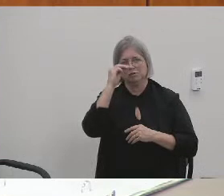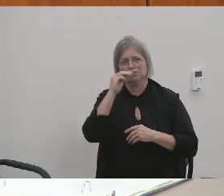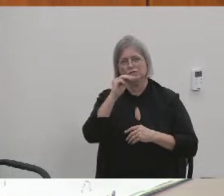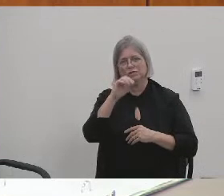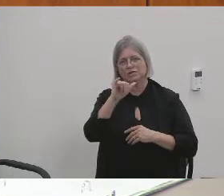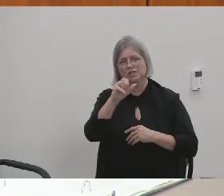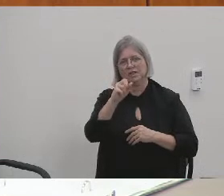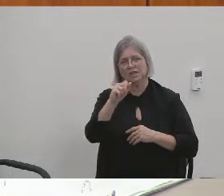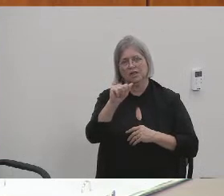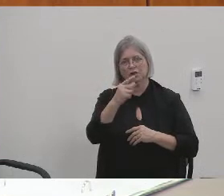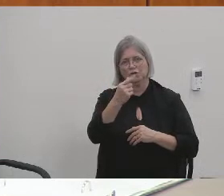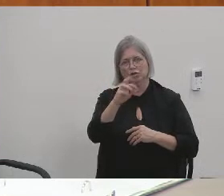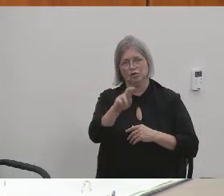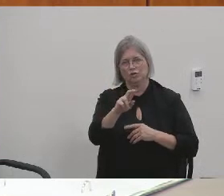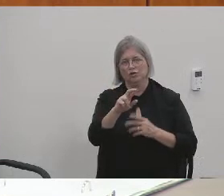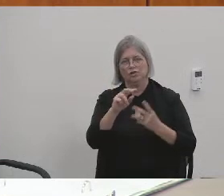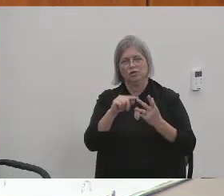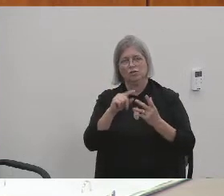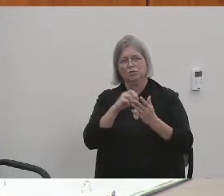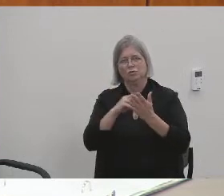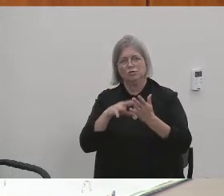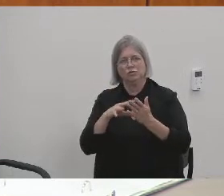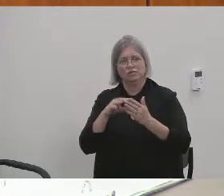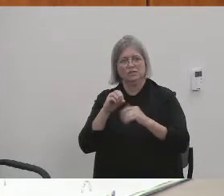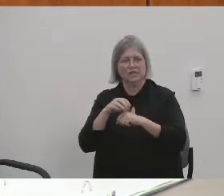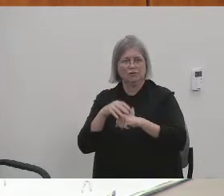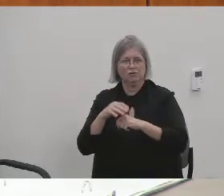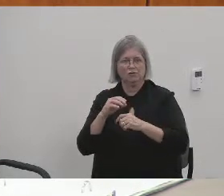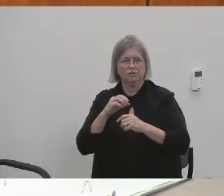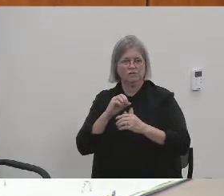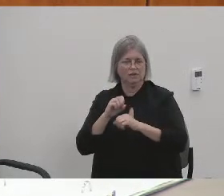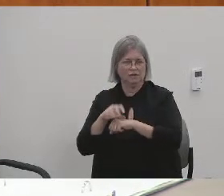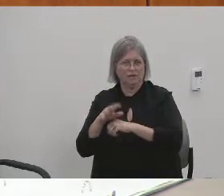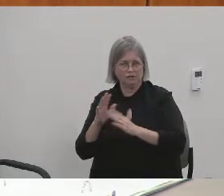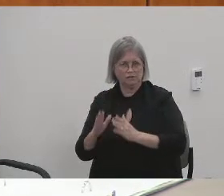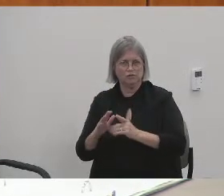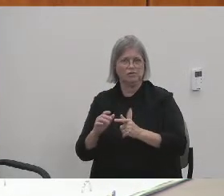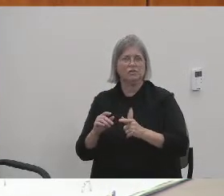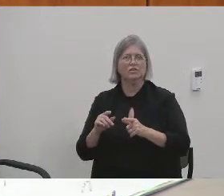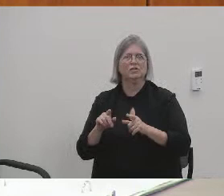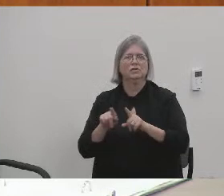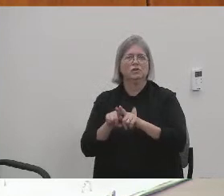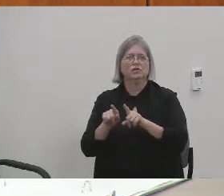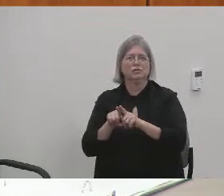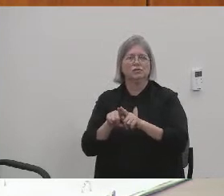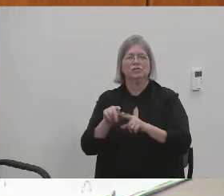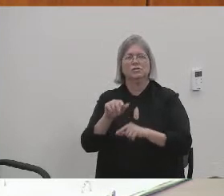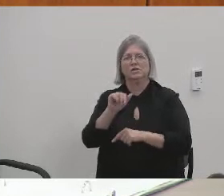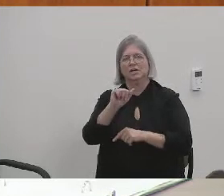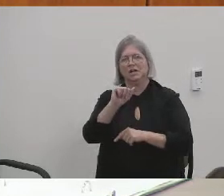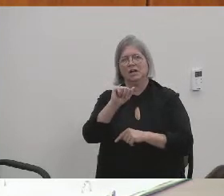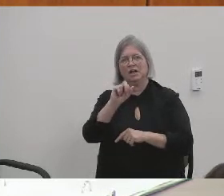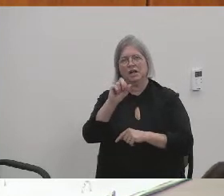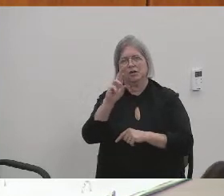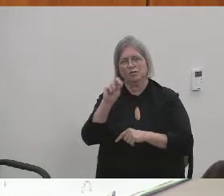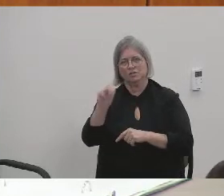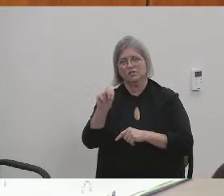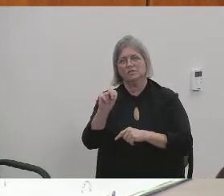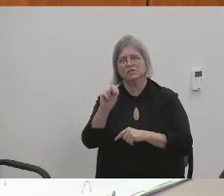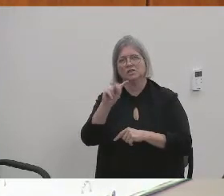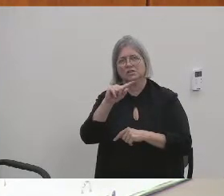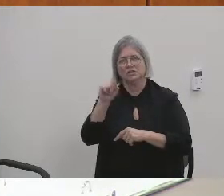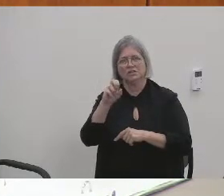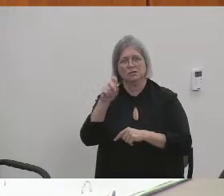council advisors, as well as Aaron Zufka, our athletic director, for being a part of that. With our,